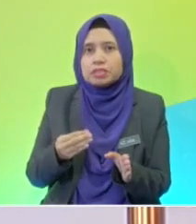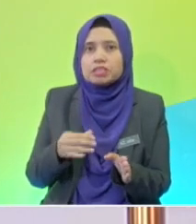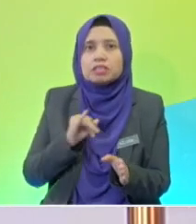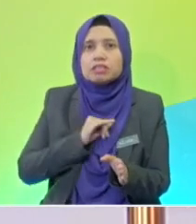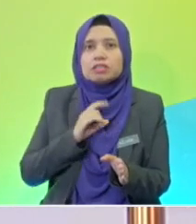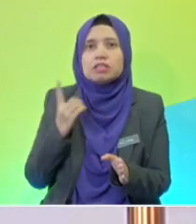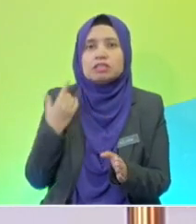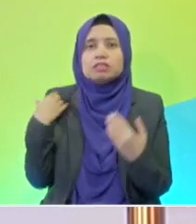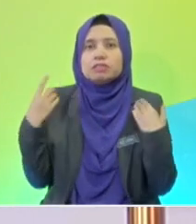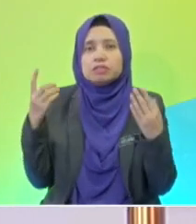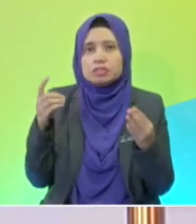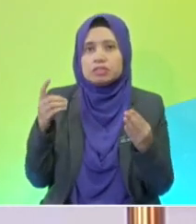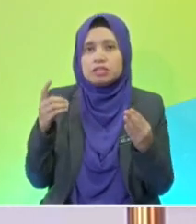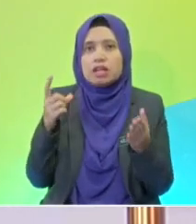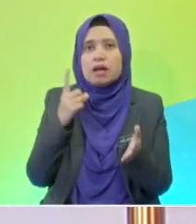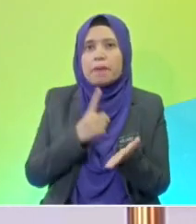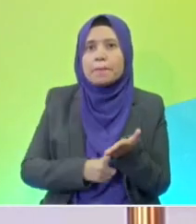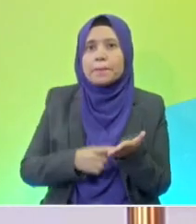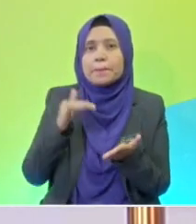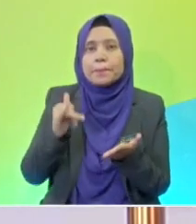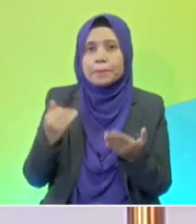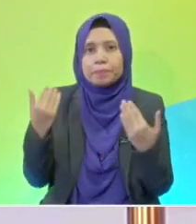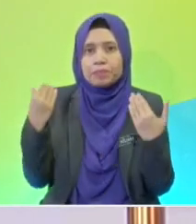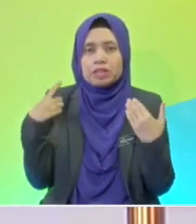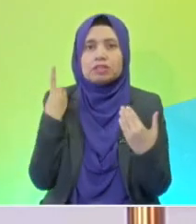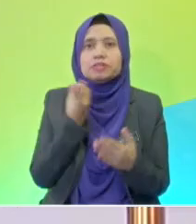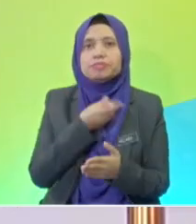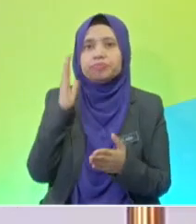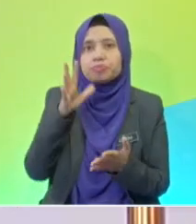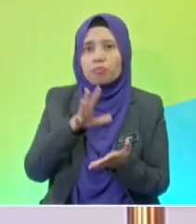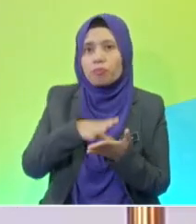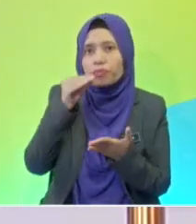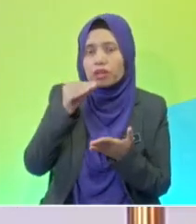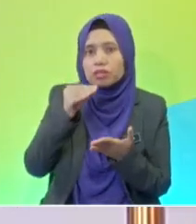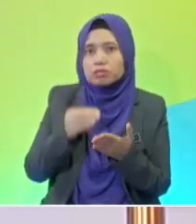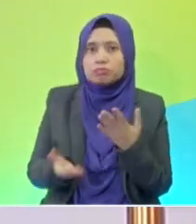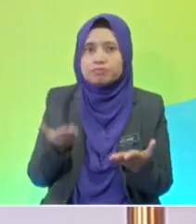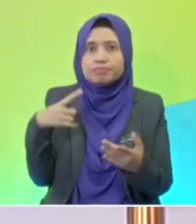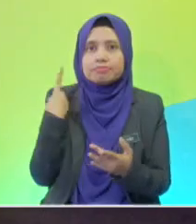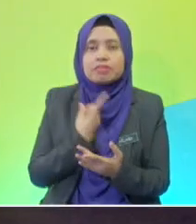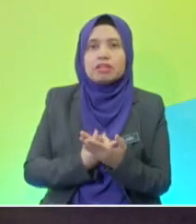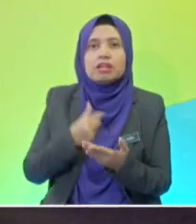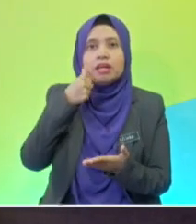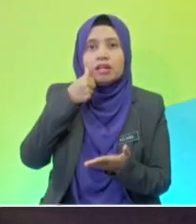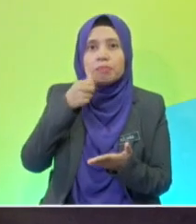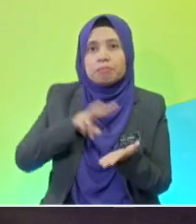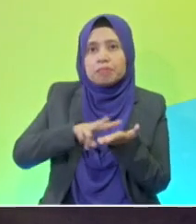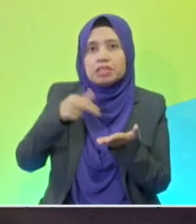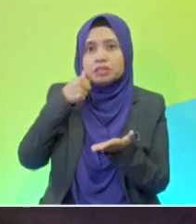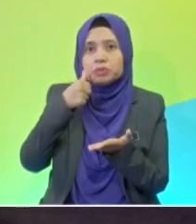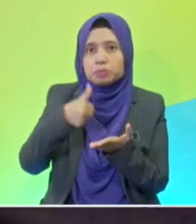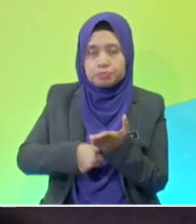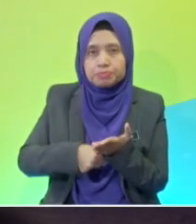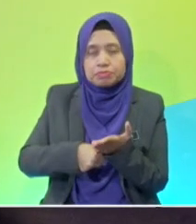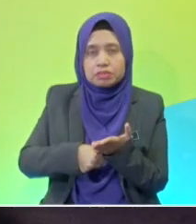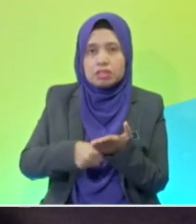speaking about the time capsule, right? What do we have for this segment? And I see you have a letter with you as well. Okay, for this segment, just now we